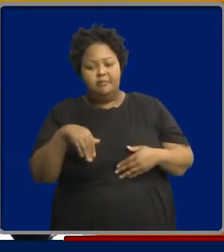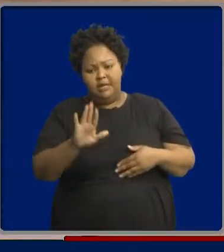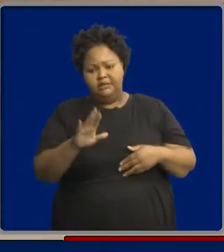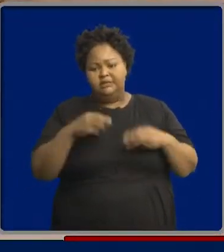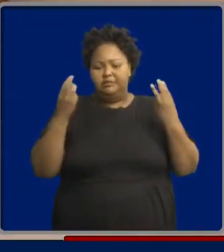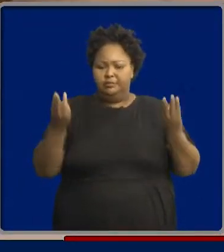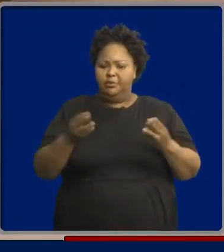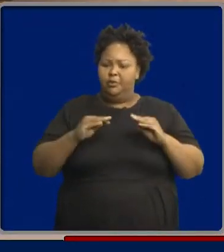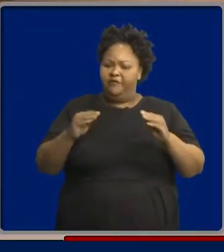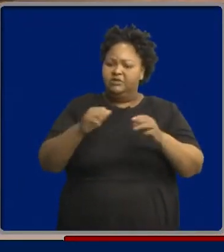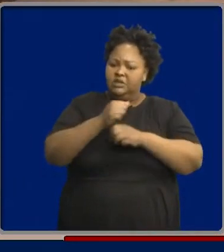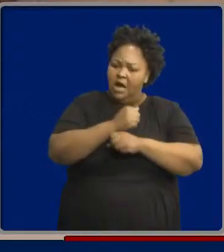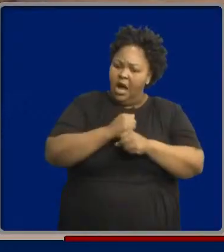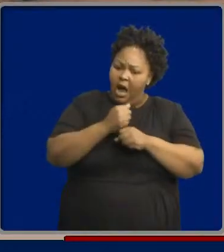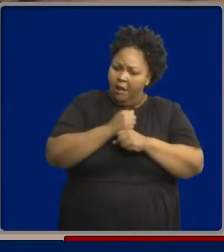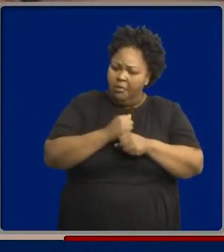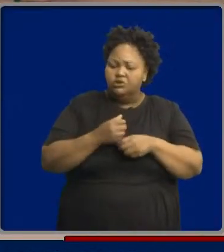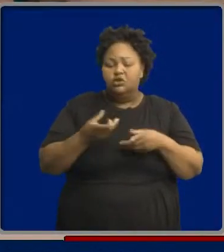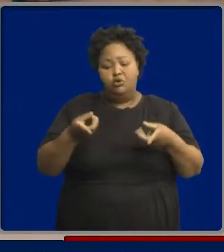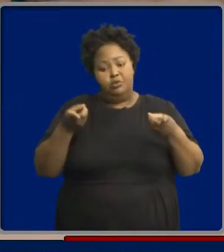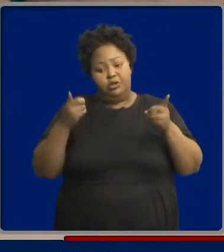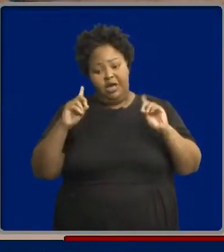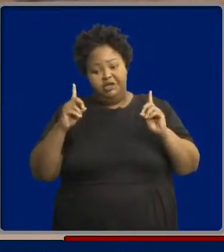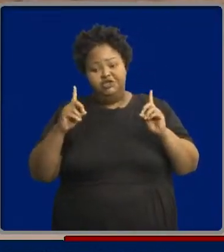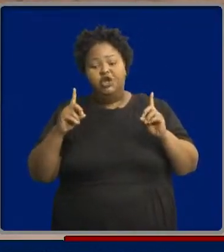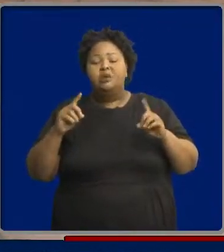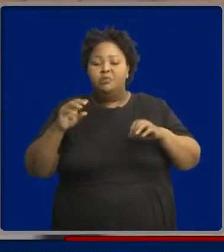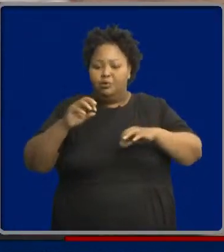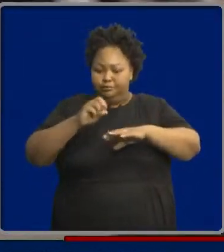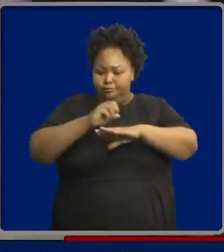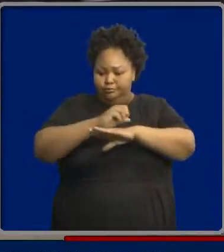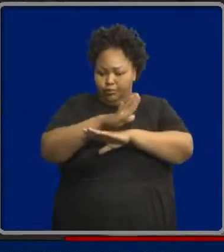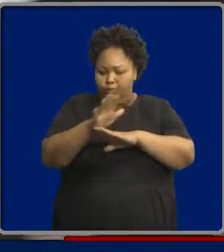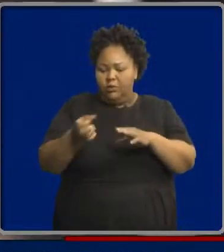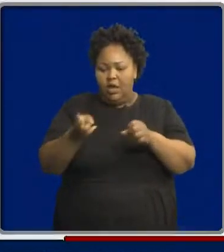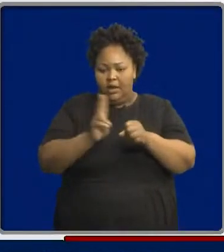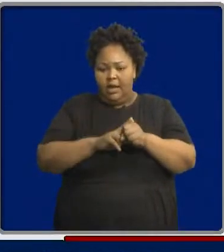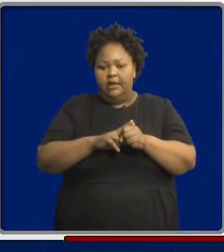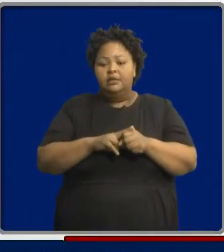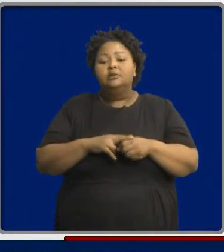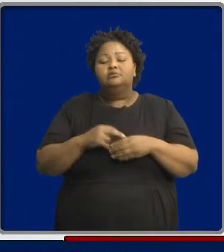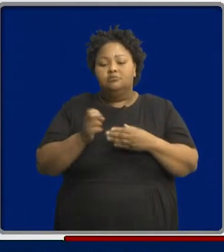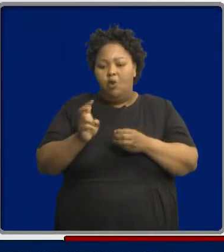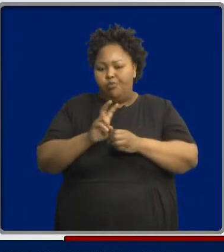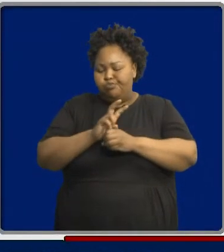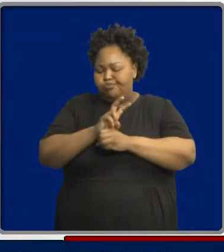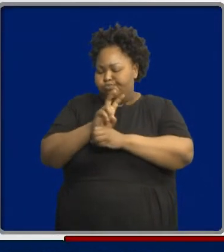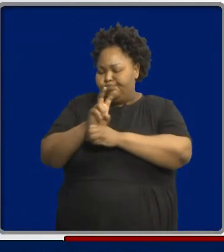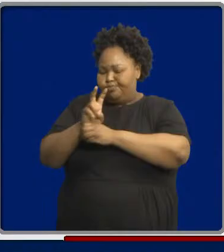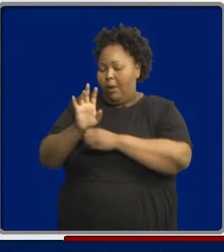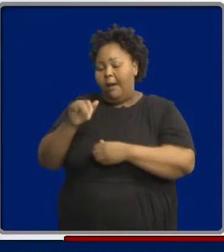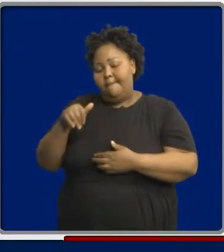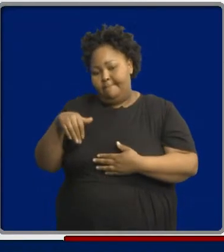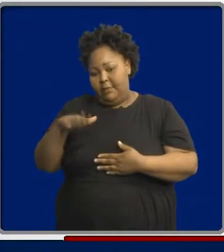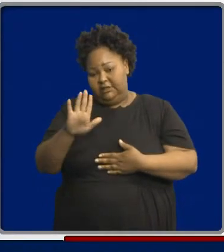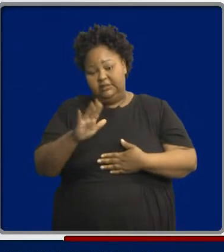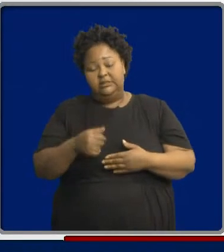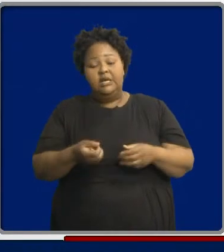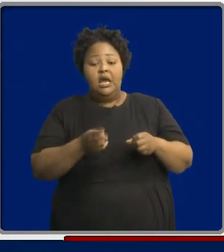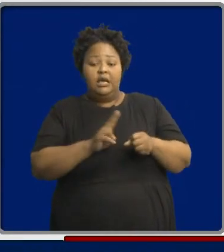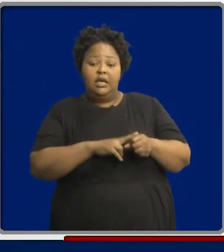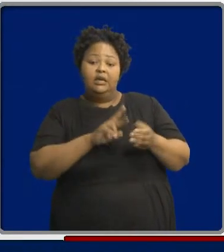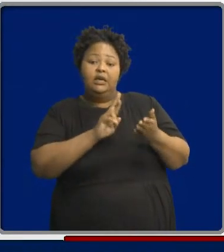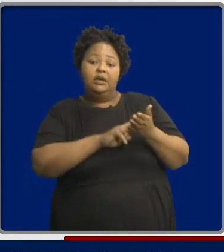increased transparency and a clear framework for the enforcement and monitoring of nuclear energy. In the report, the committee stressed the importance